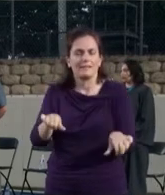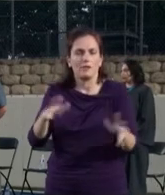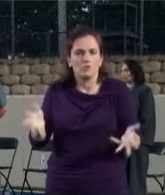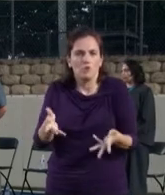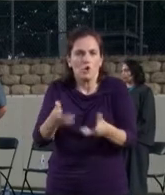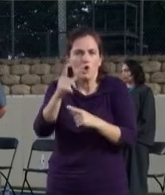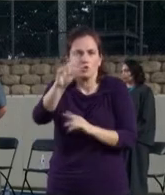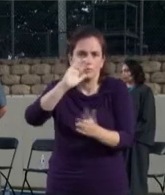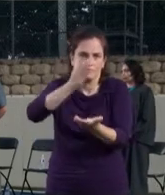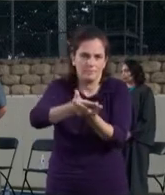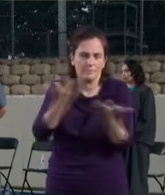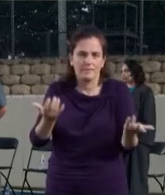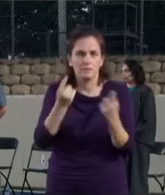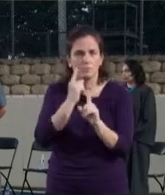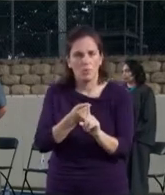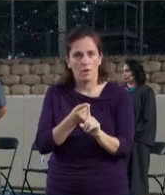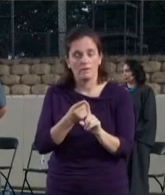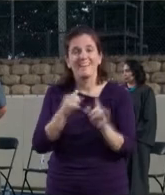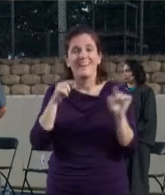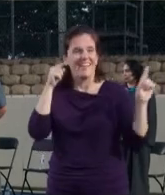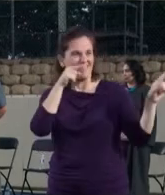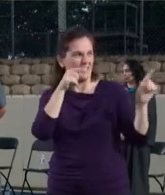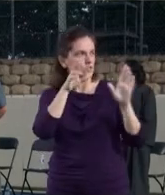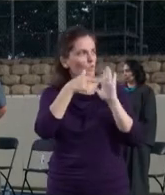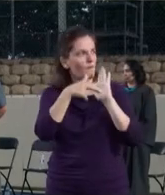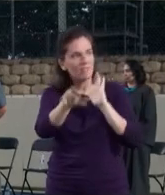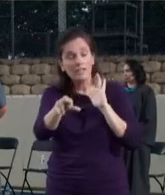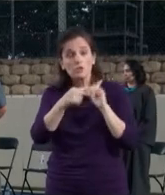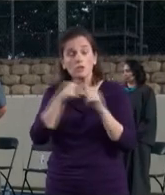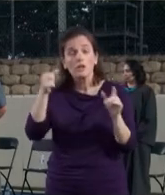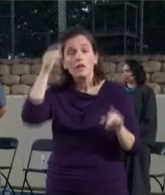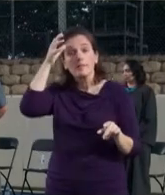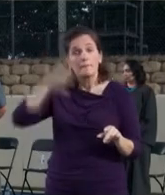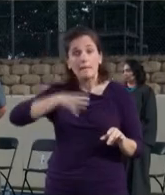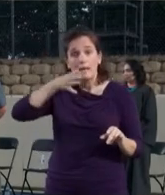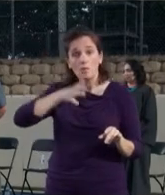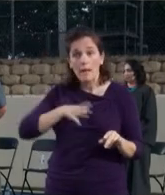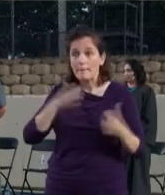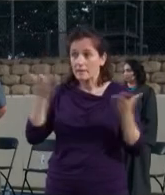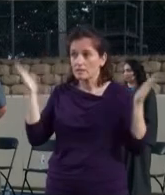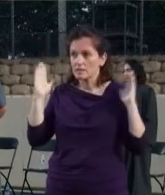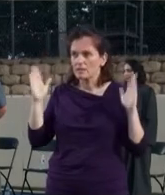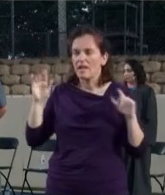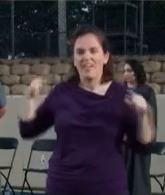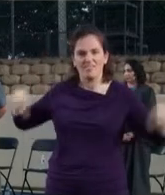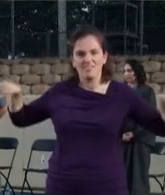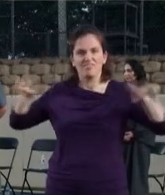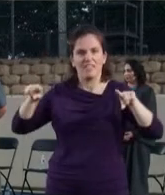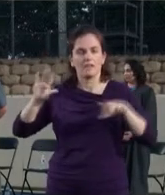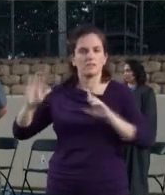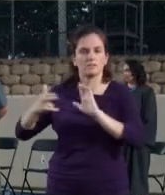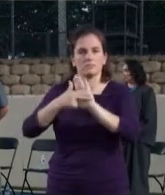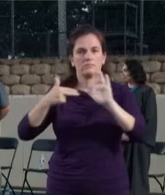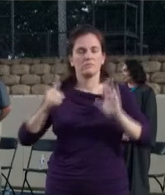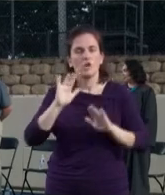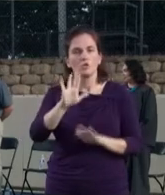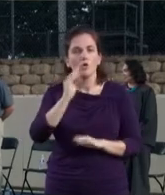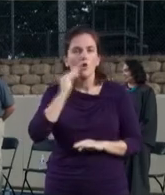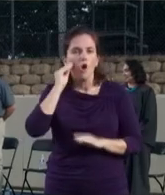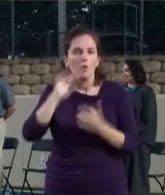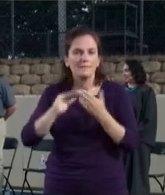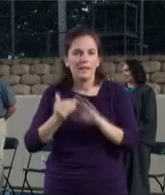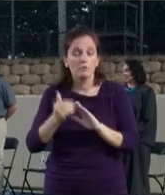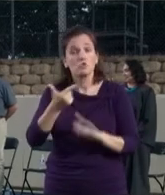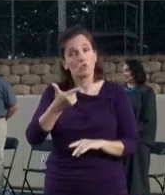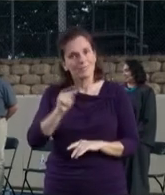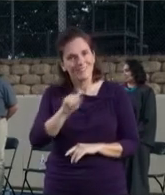would see is this a reflection. The men and women standing over you tonight, they're your hometown. Georgetown, Texas is